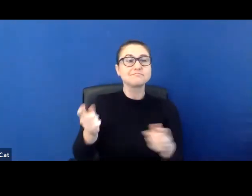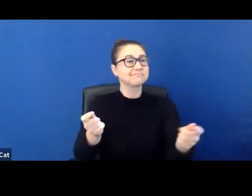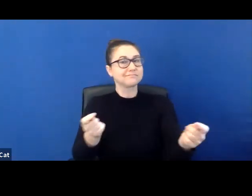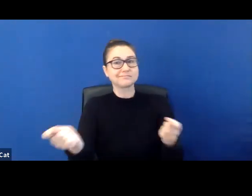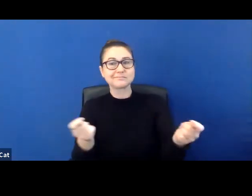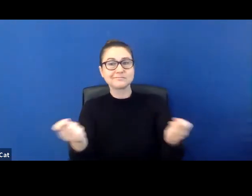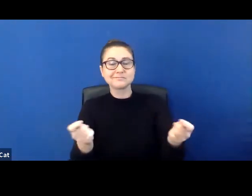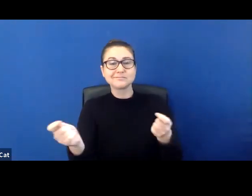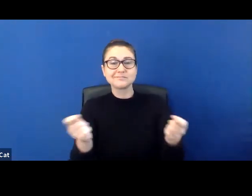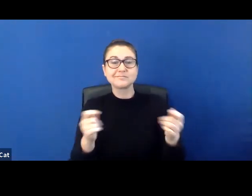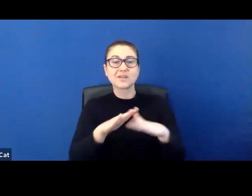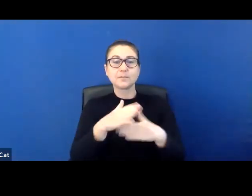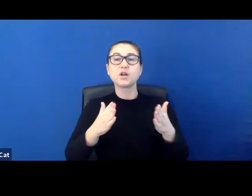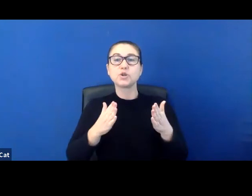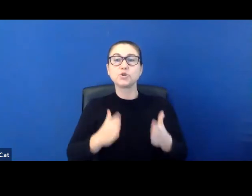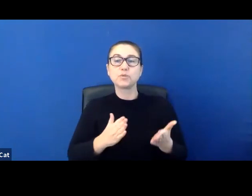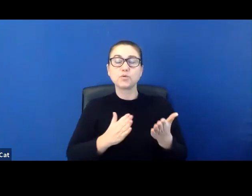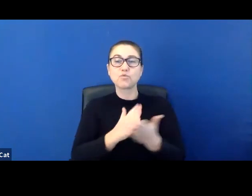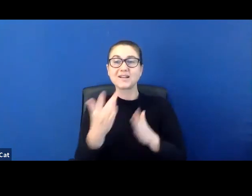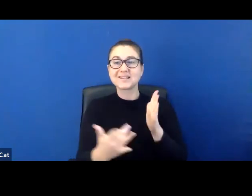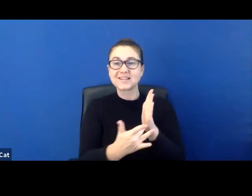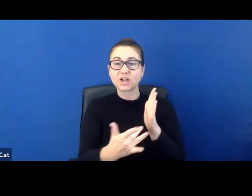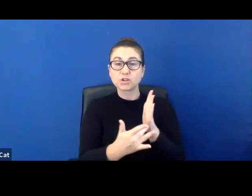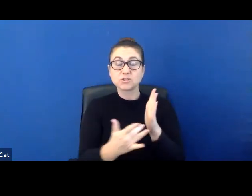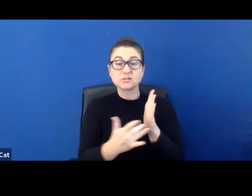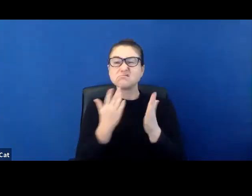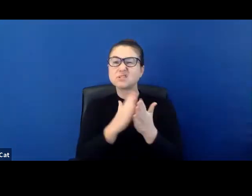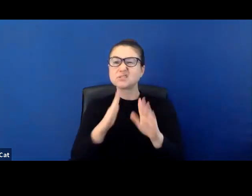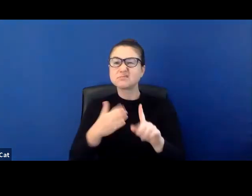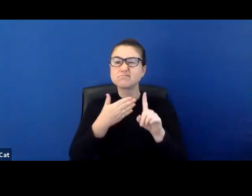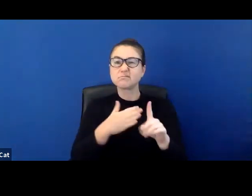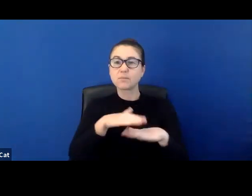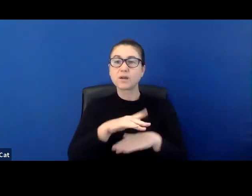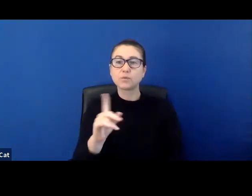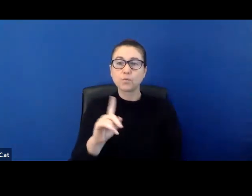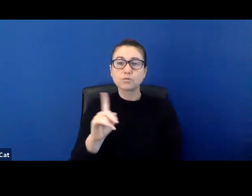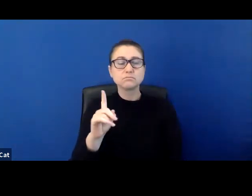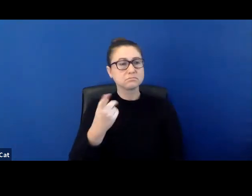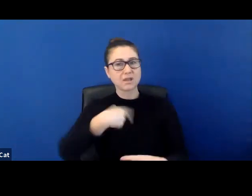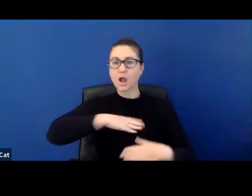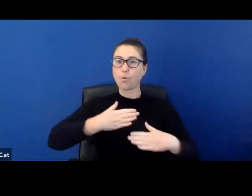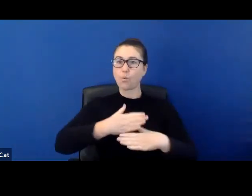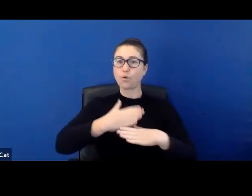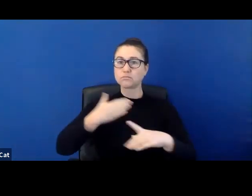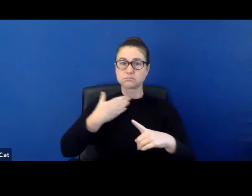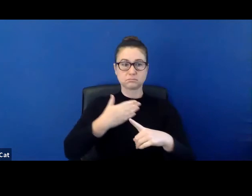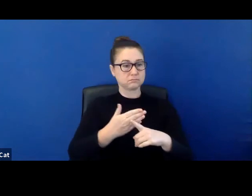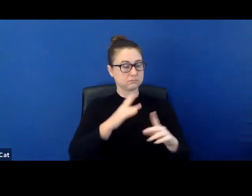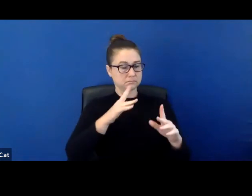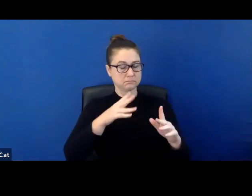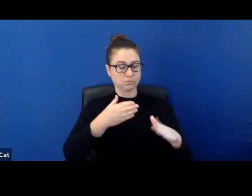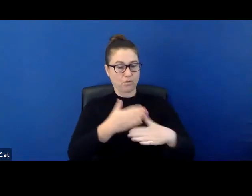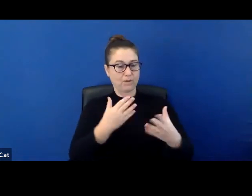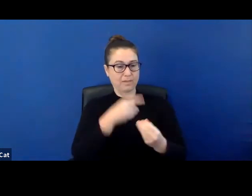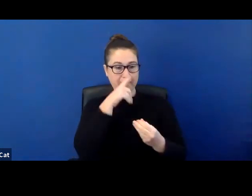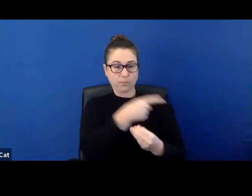webinar on human rights and technology, focusing especially on the elements of our work dealing with people with